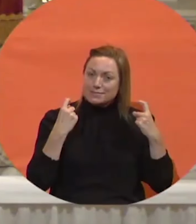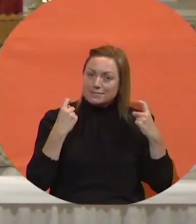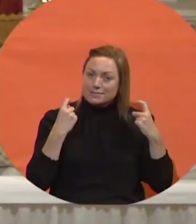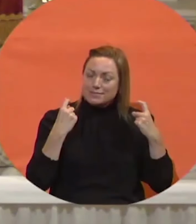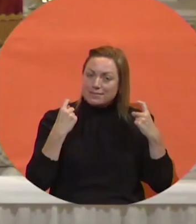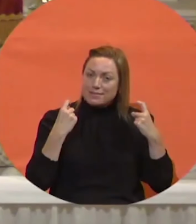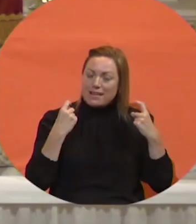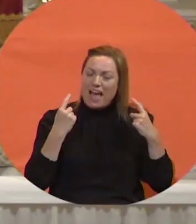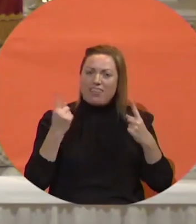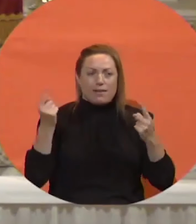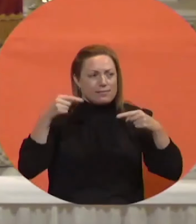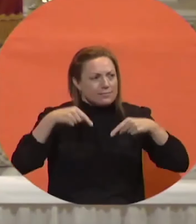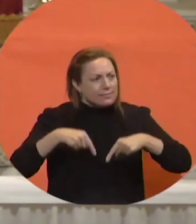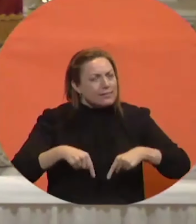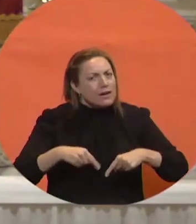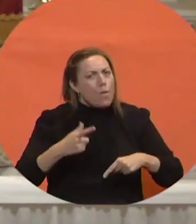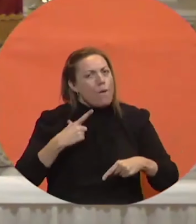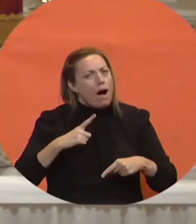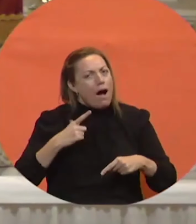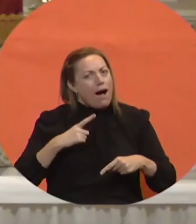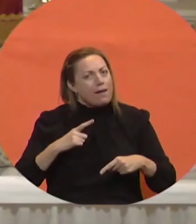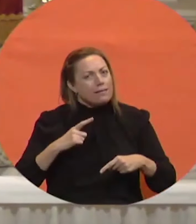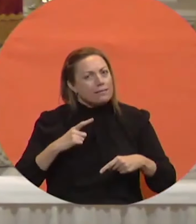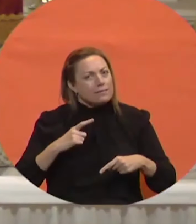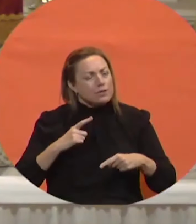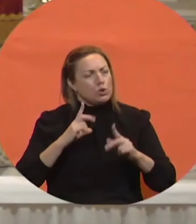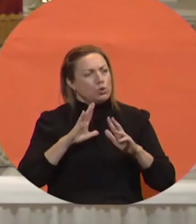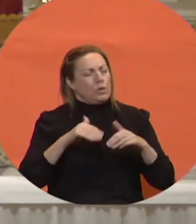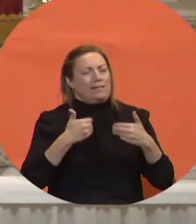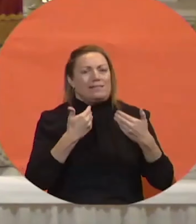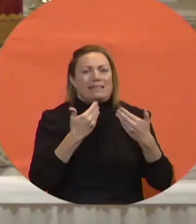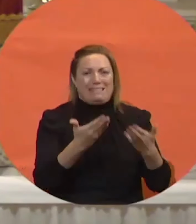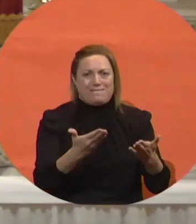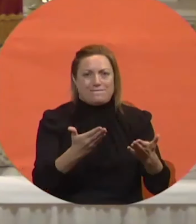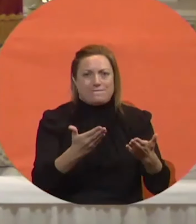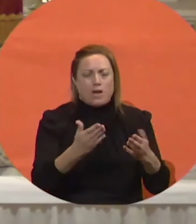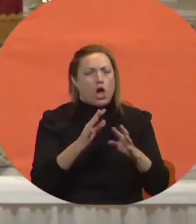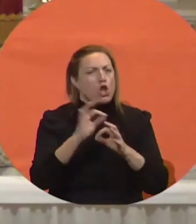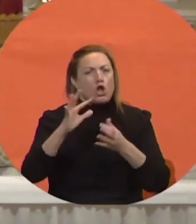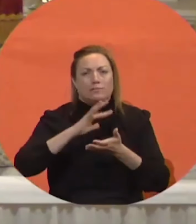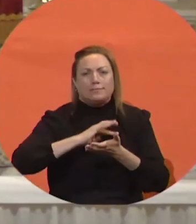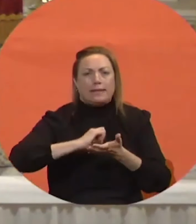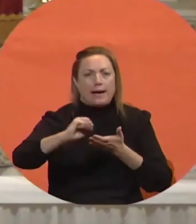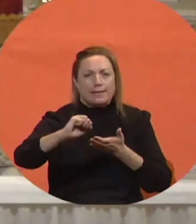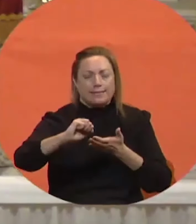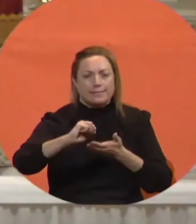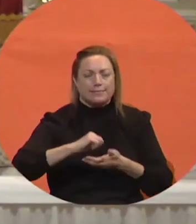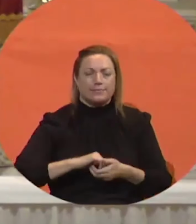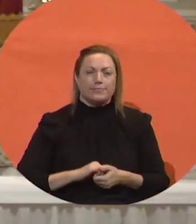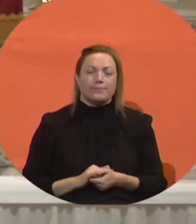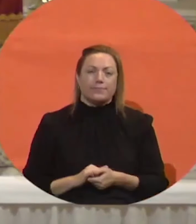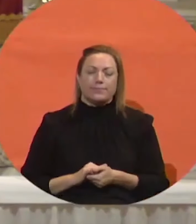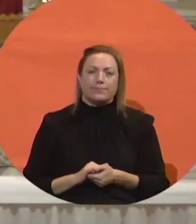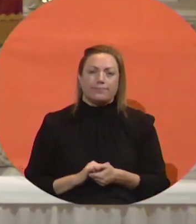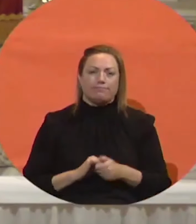to give, not take, and to give himself